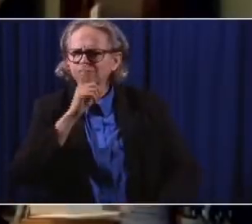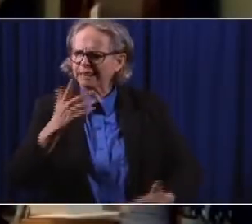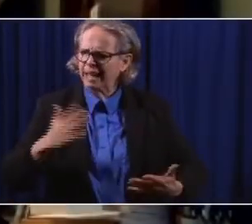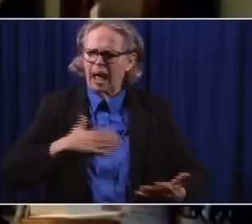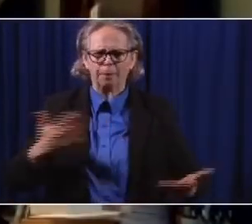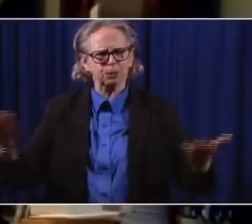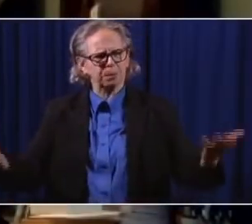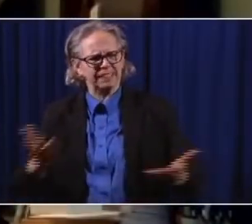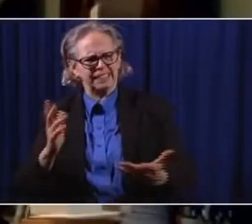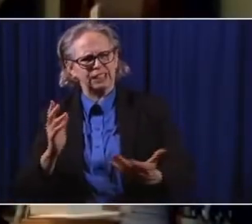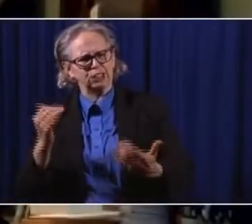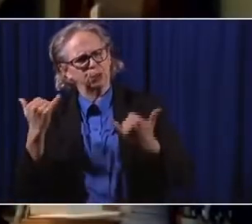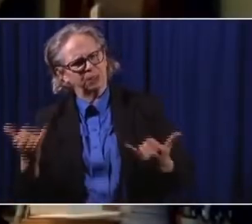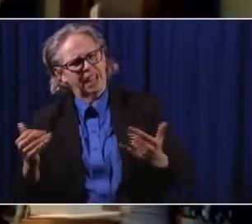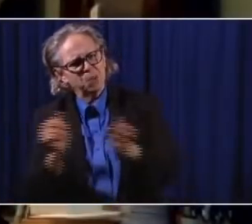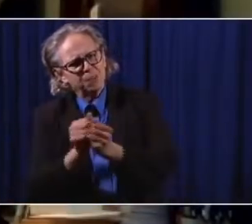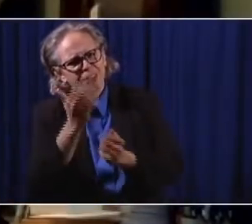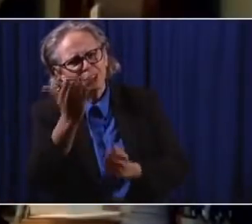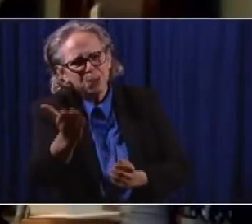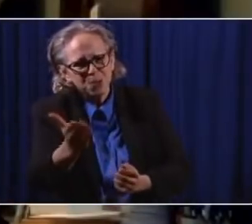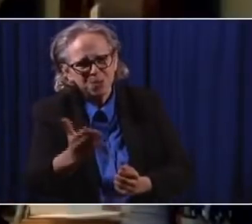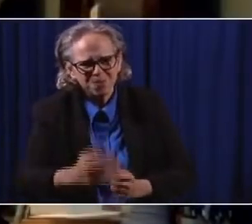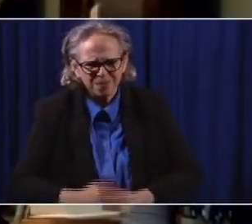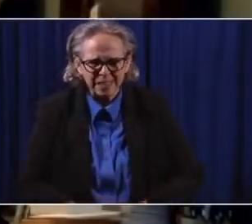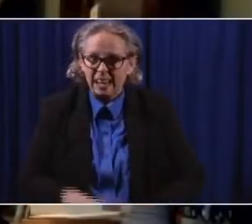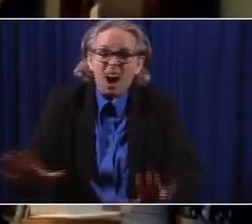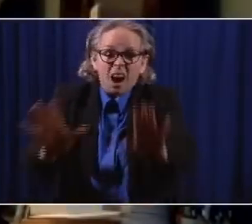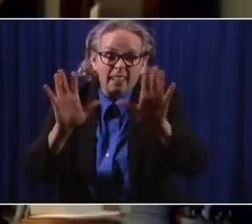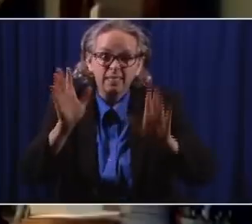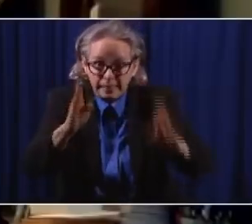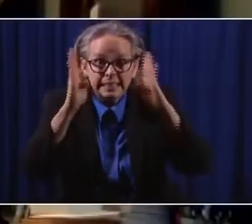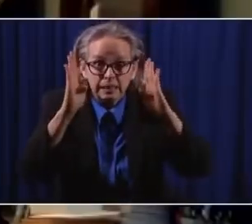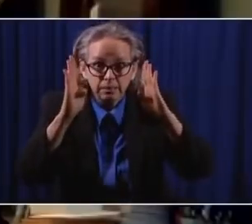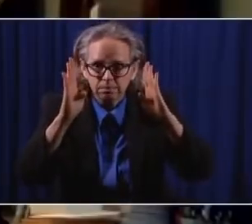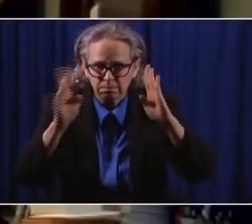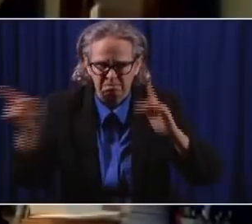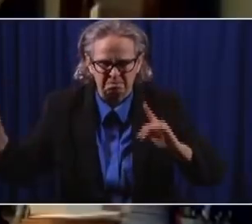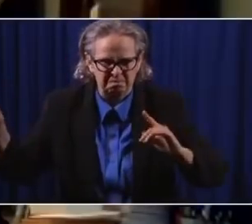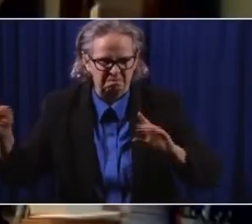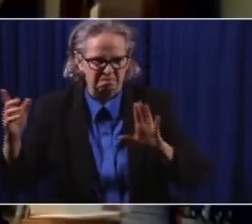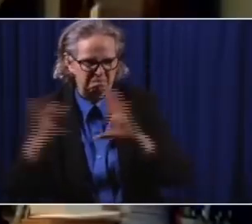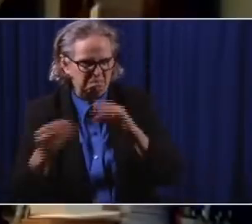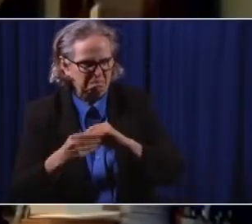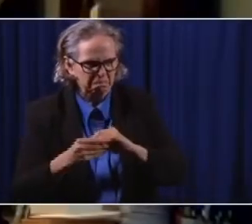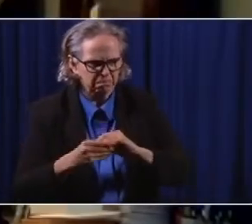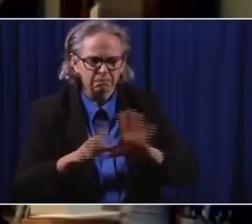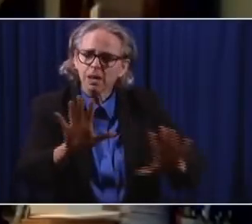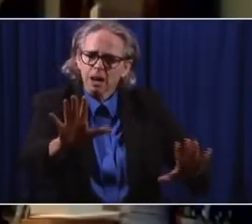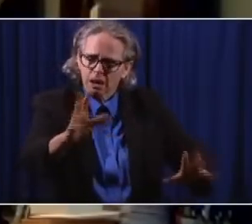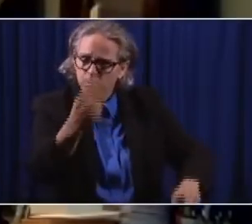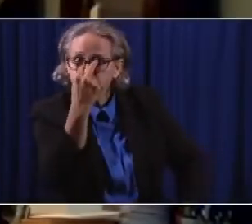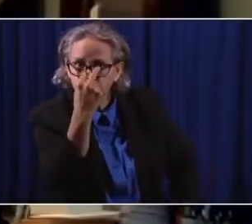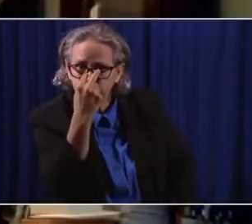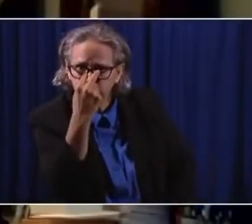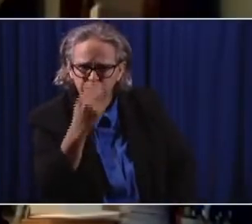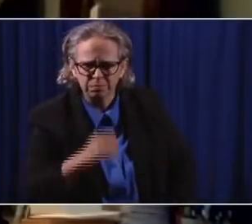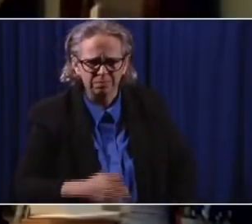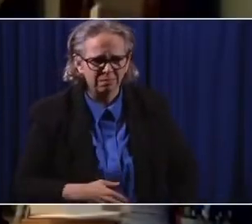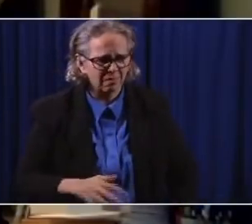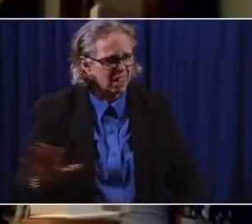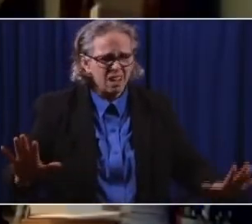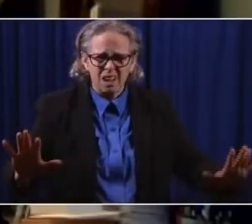presser today. Listen, I think the easiest way to start this is to say, I thought I was